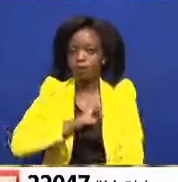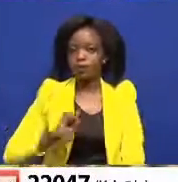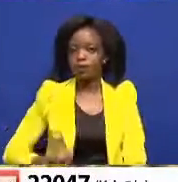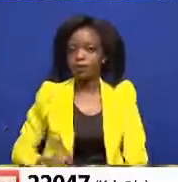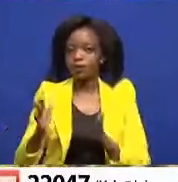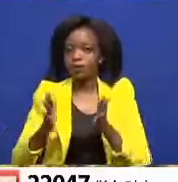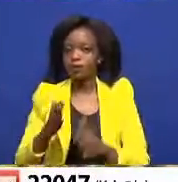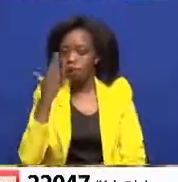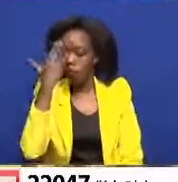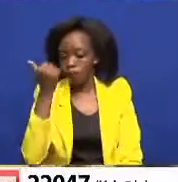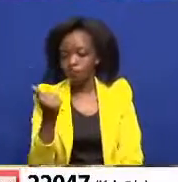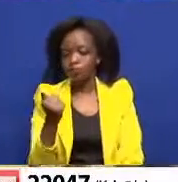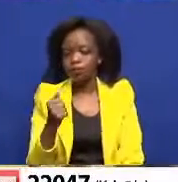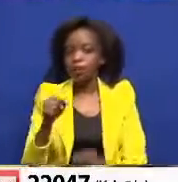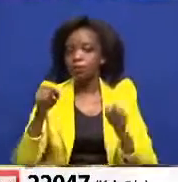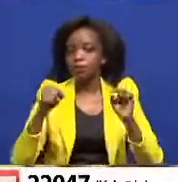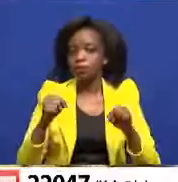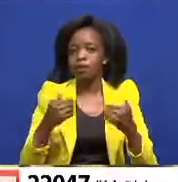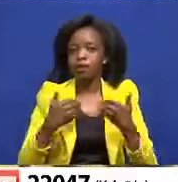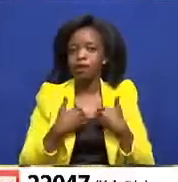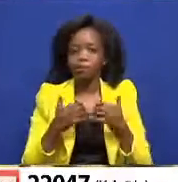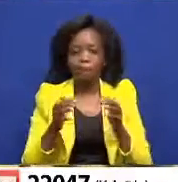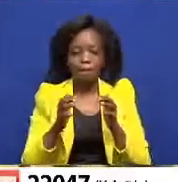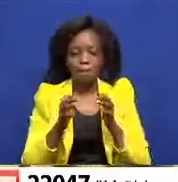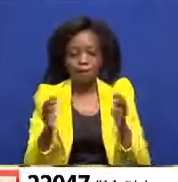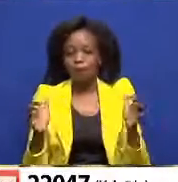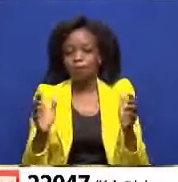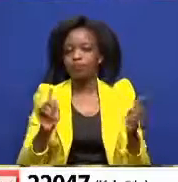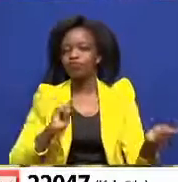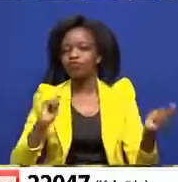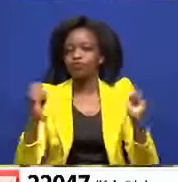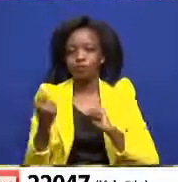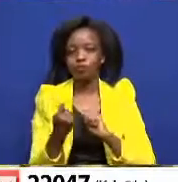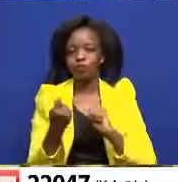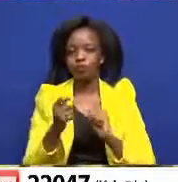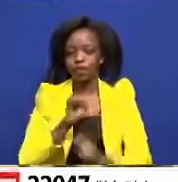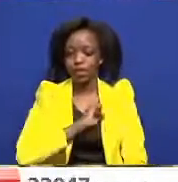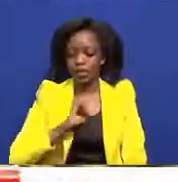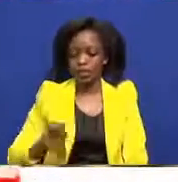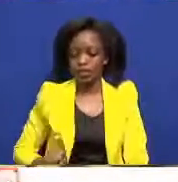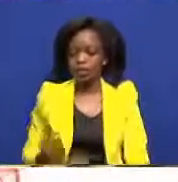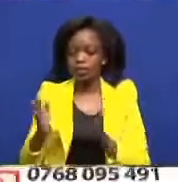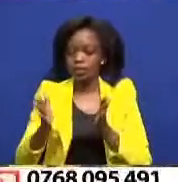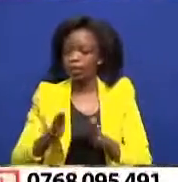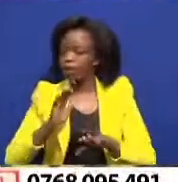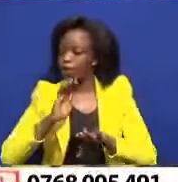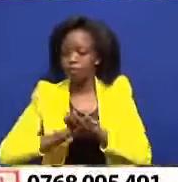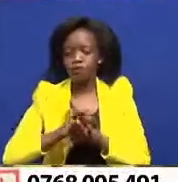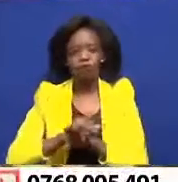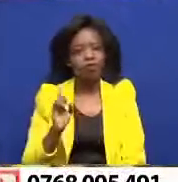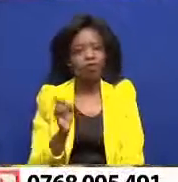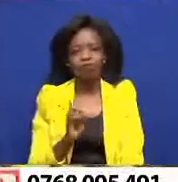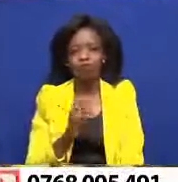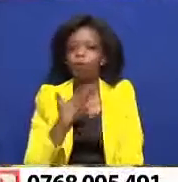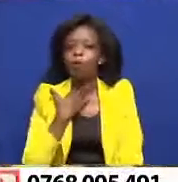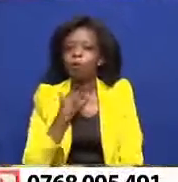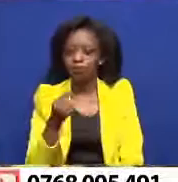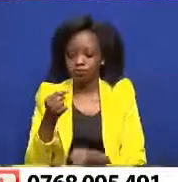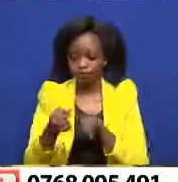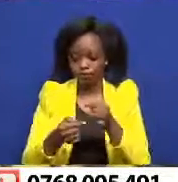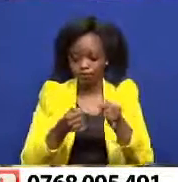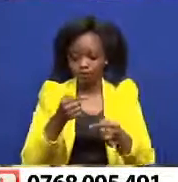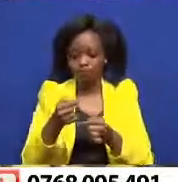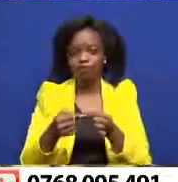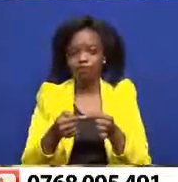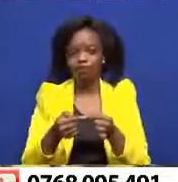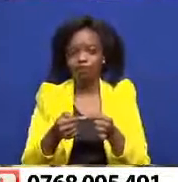this stalemate seems to have created a rift amongst senators, which is not good. We want to continue as